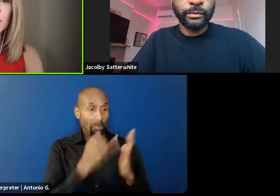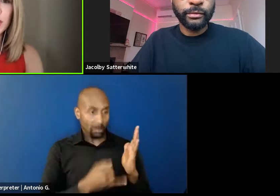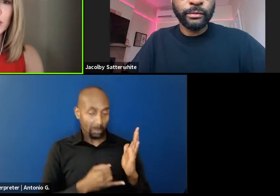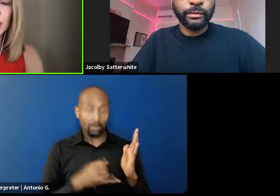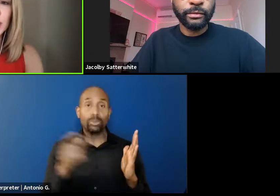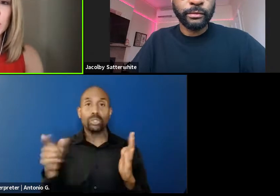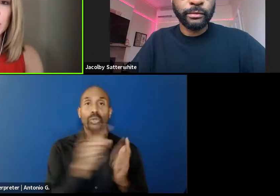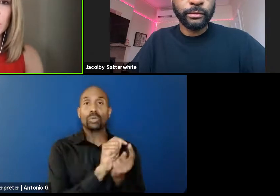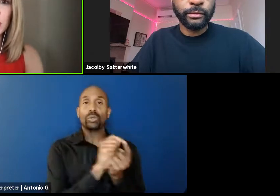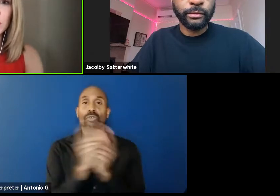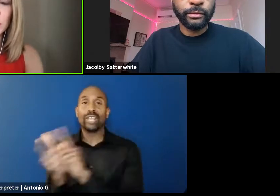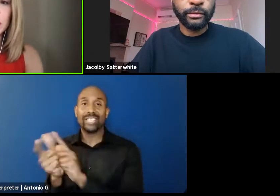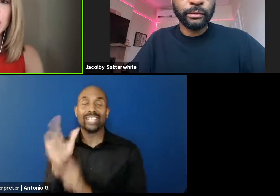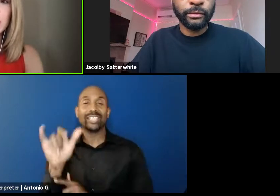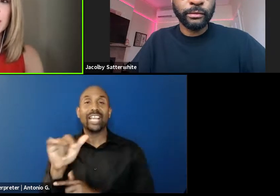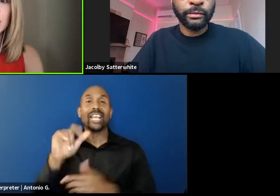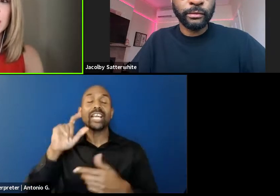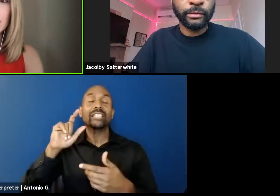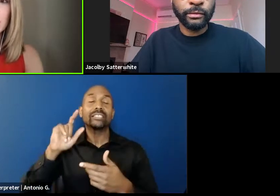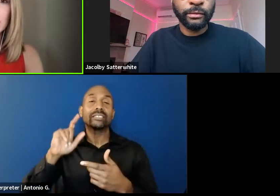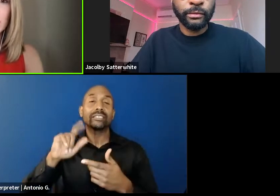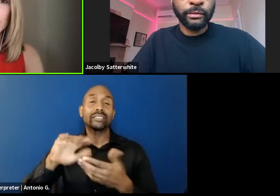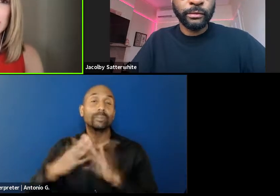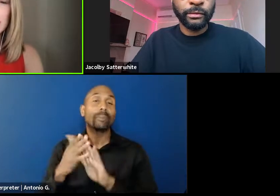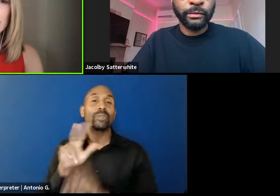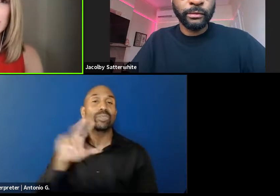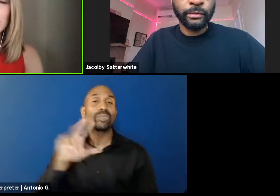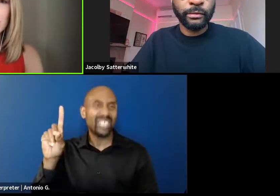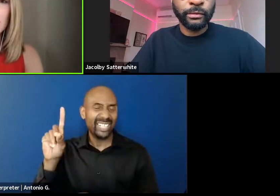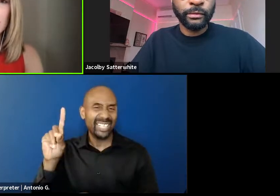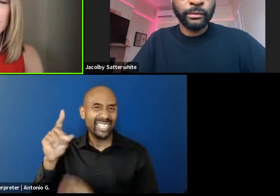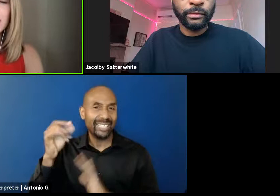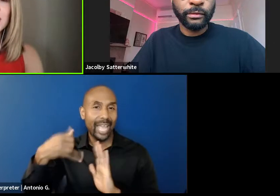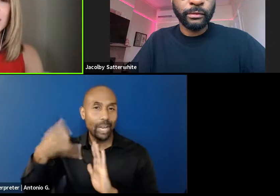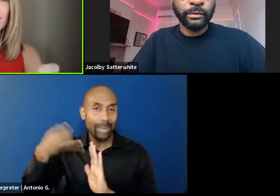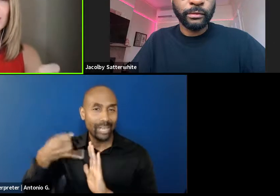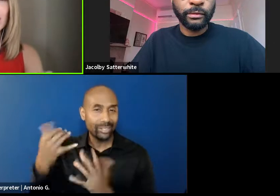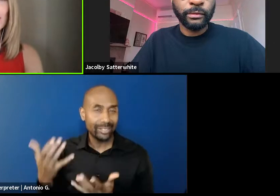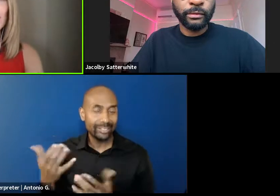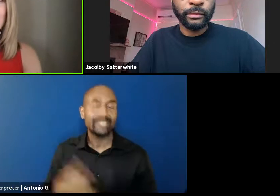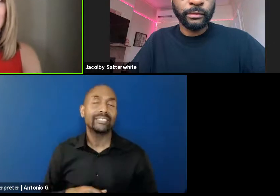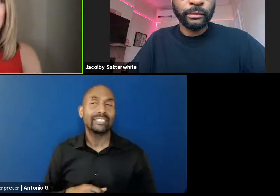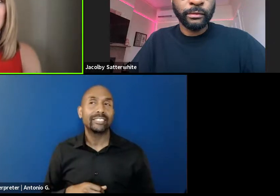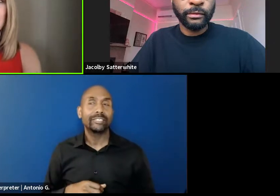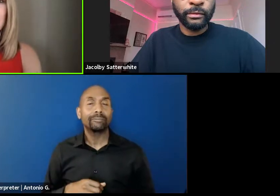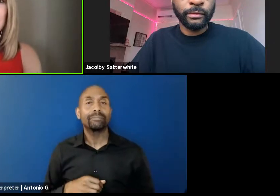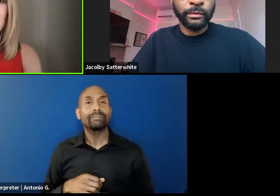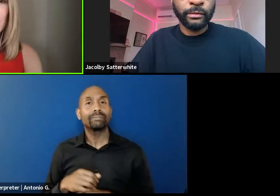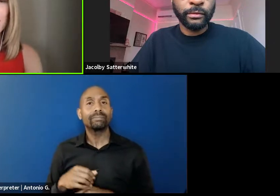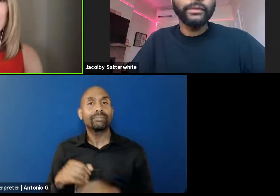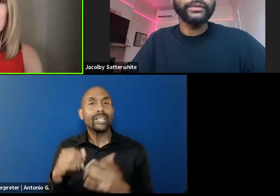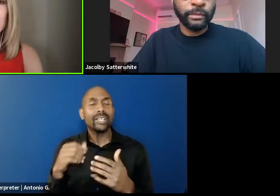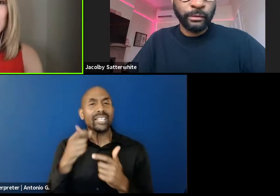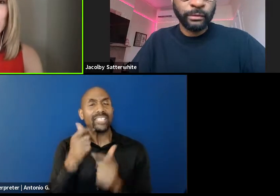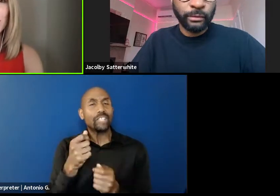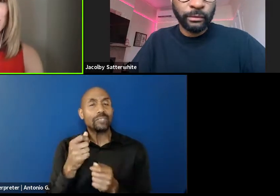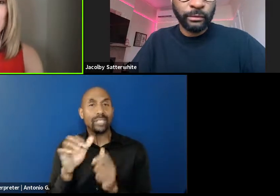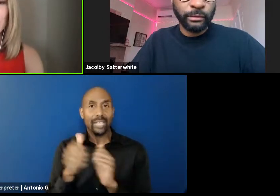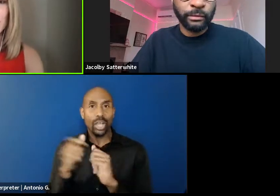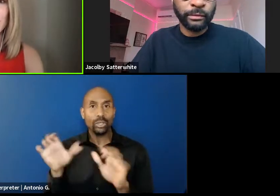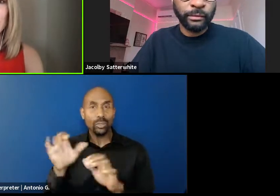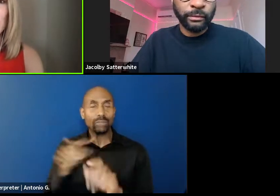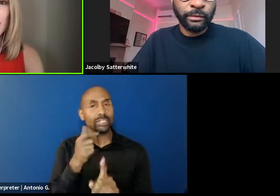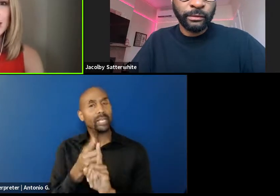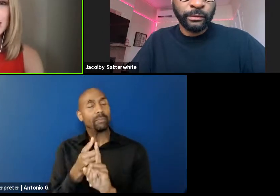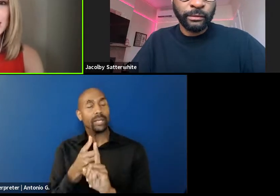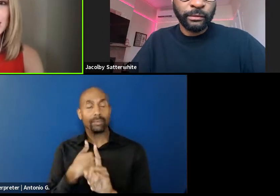There's something really striking about the way you do it, because even in 3D, they still feel like drawings to me because you're so faithful